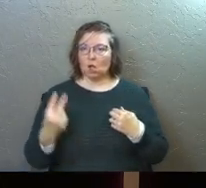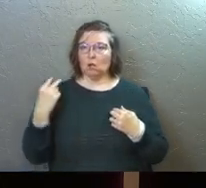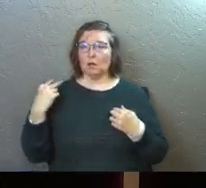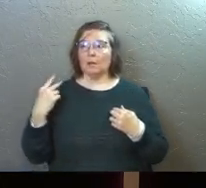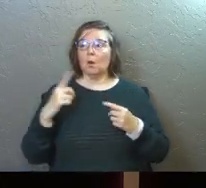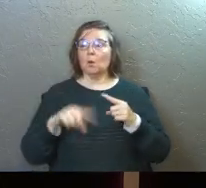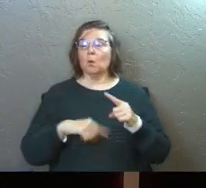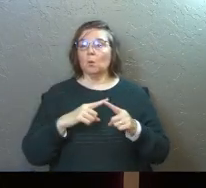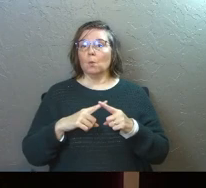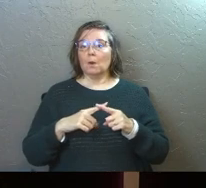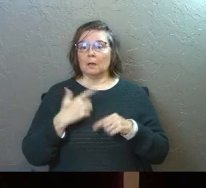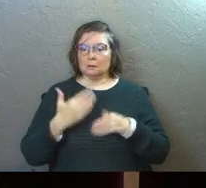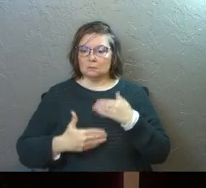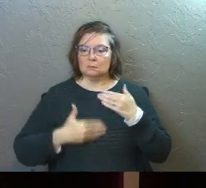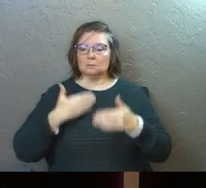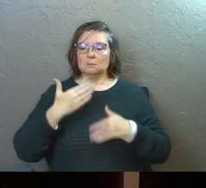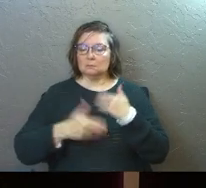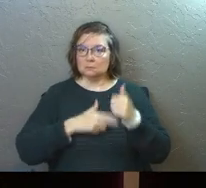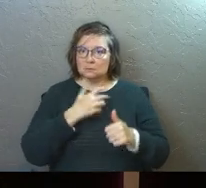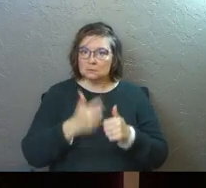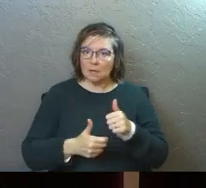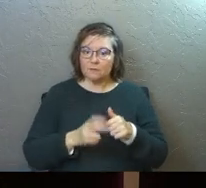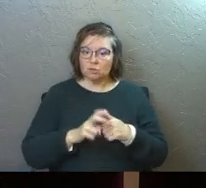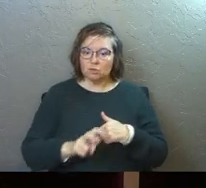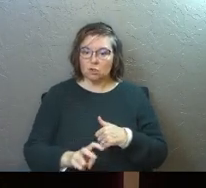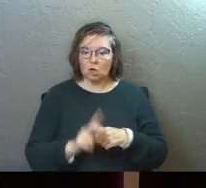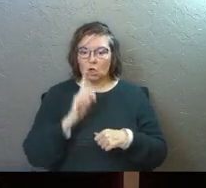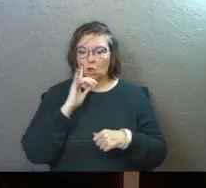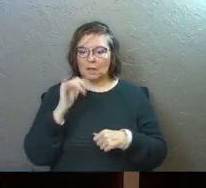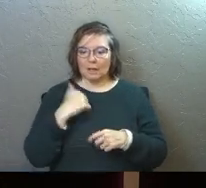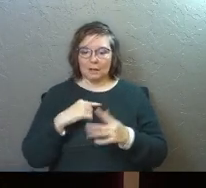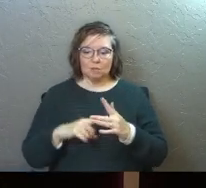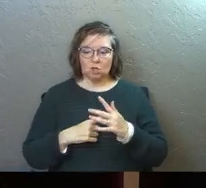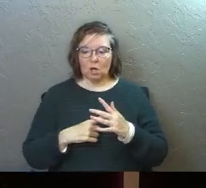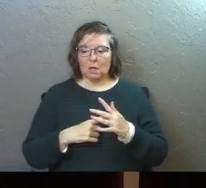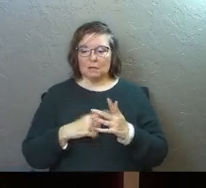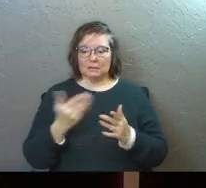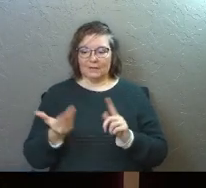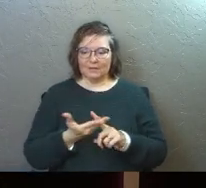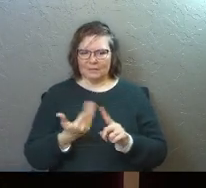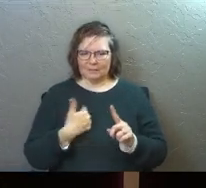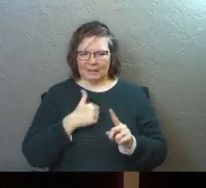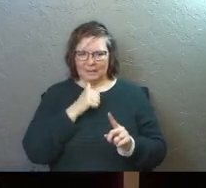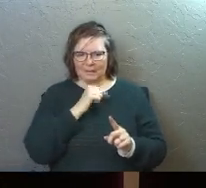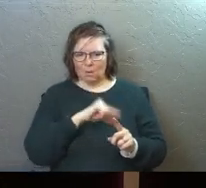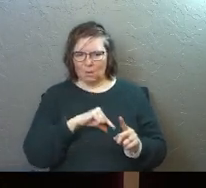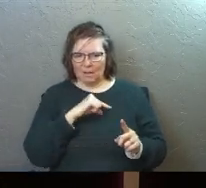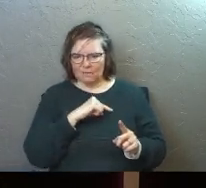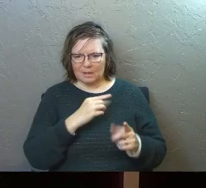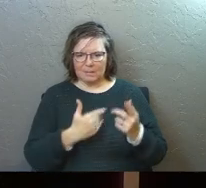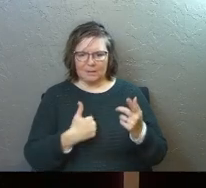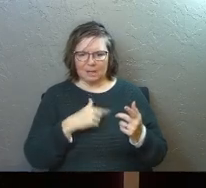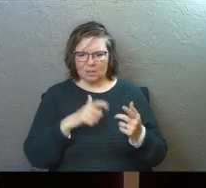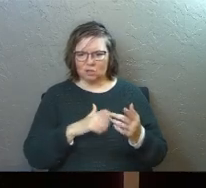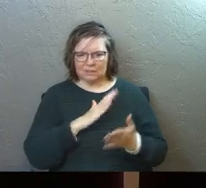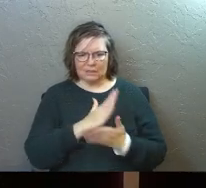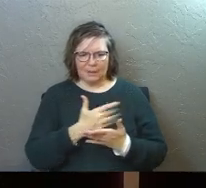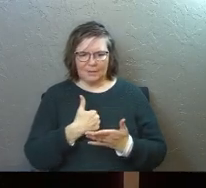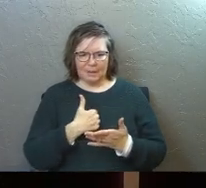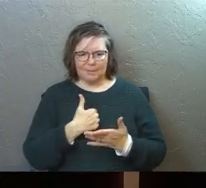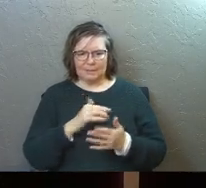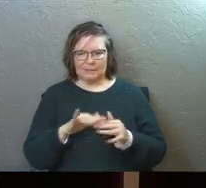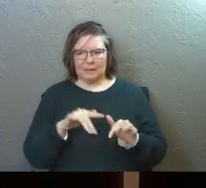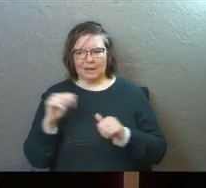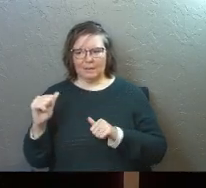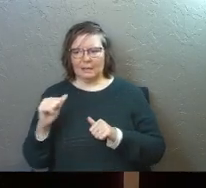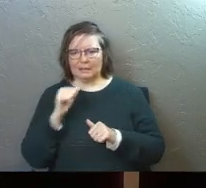on when the going gets tough and the journey ahead looks like I'm starting to convince myself maybe I'm not qualified. Maybe I should just stop. Maybe I should